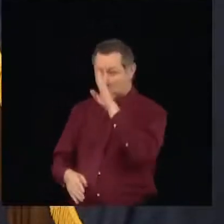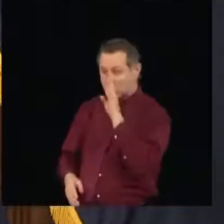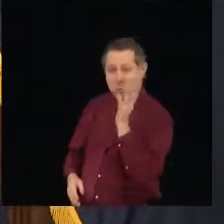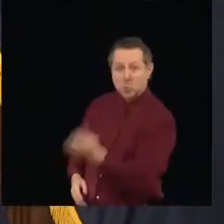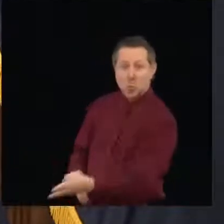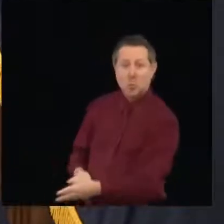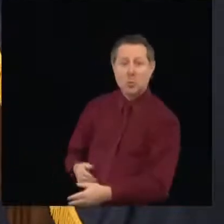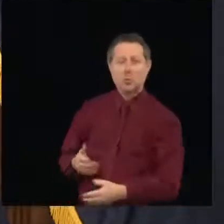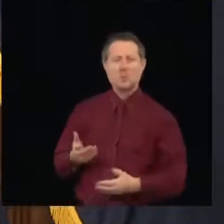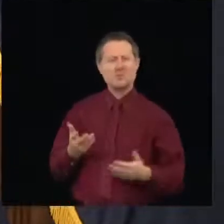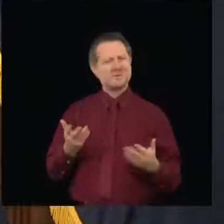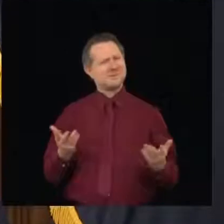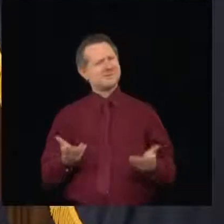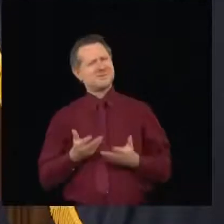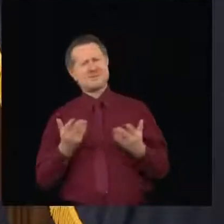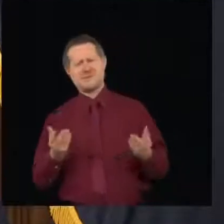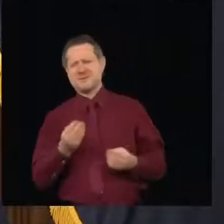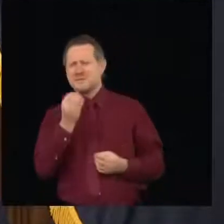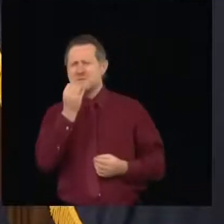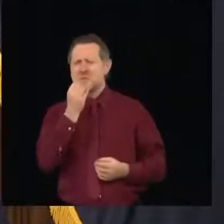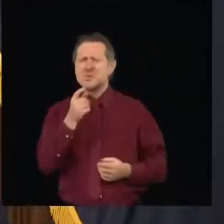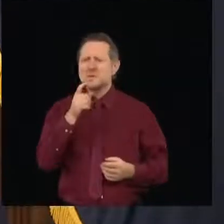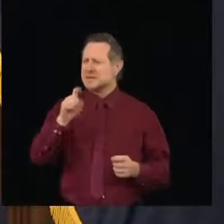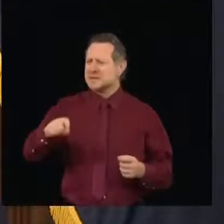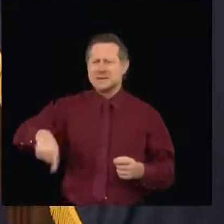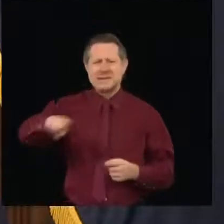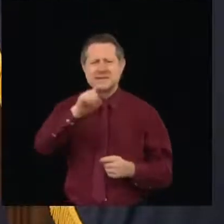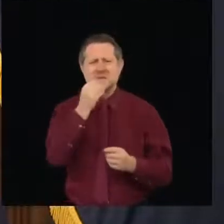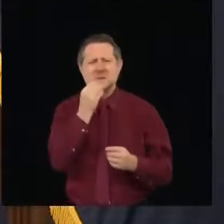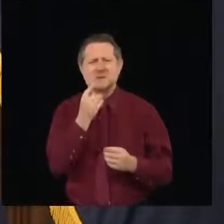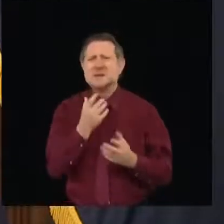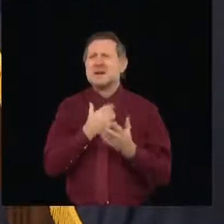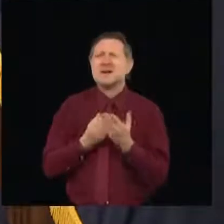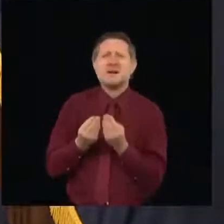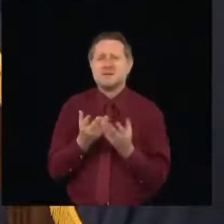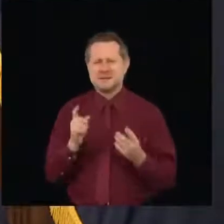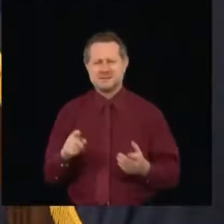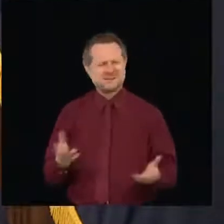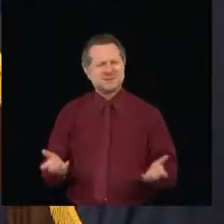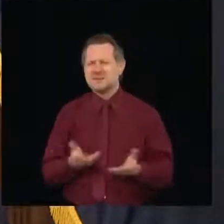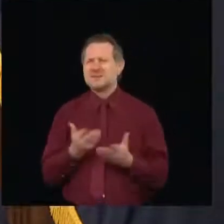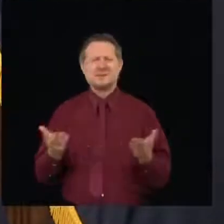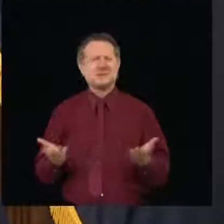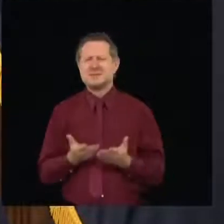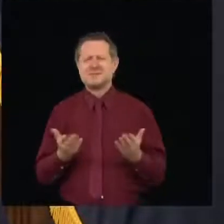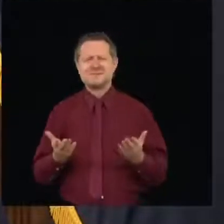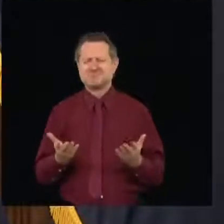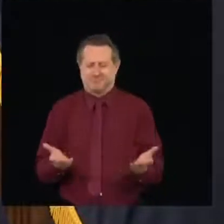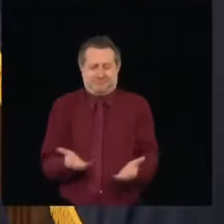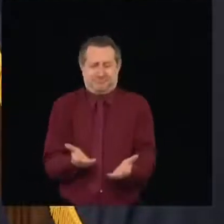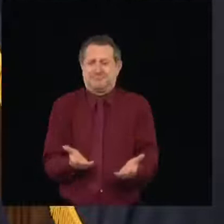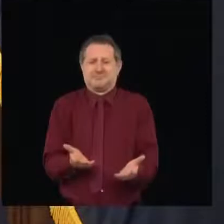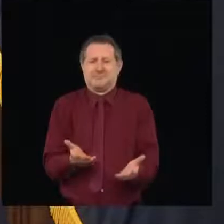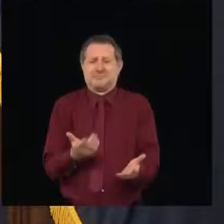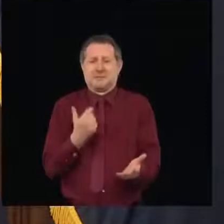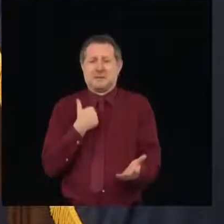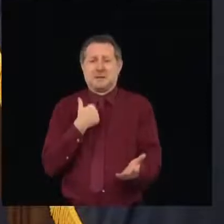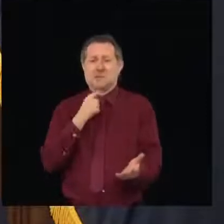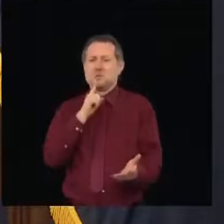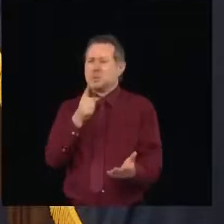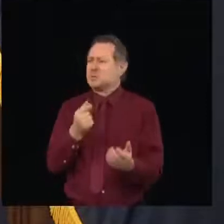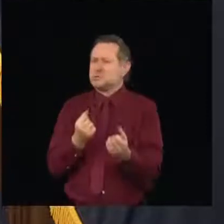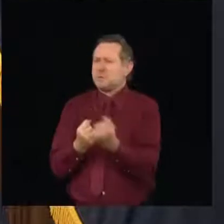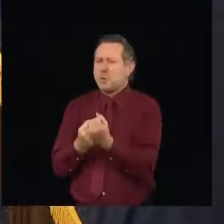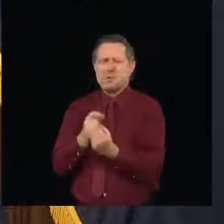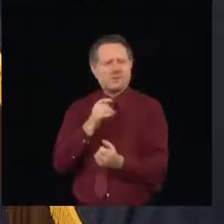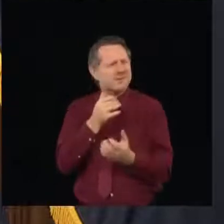people food who are starving and need SNAP? I mean, how could you ever justify that? On